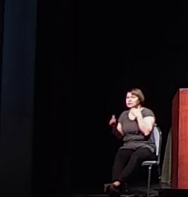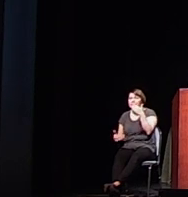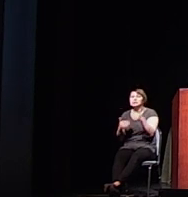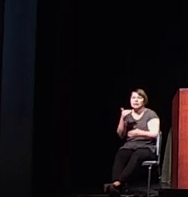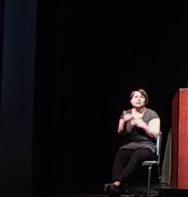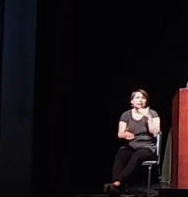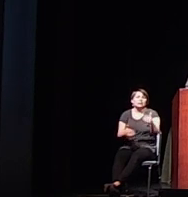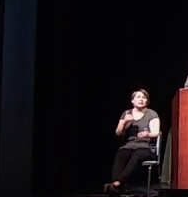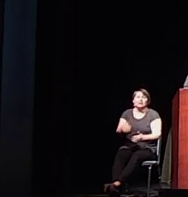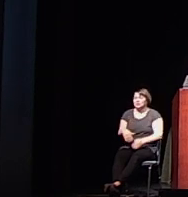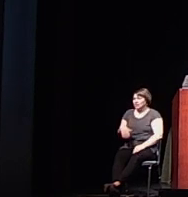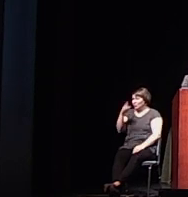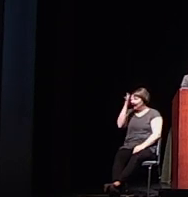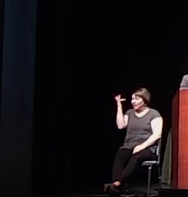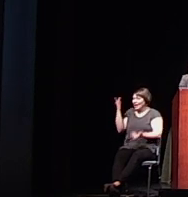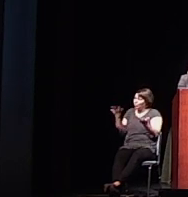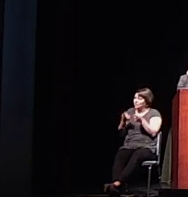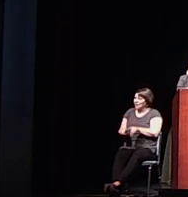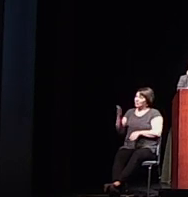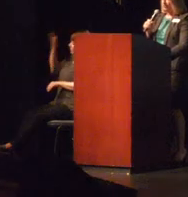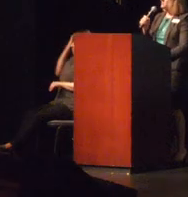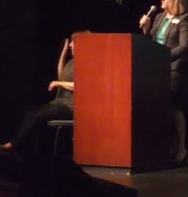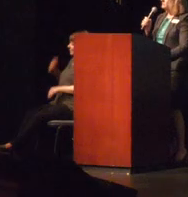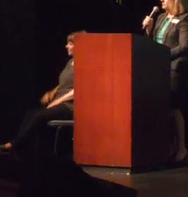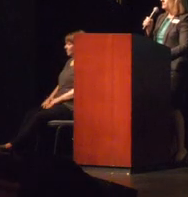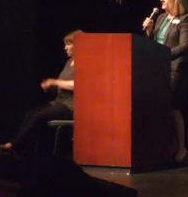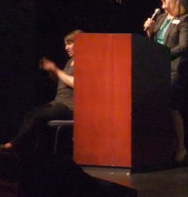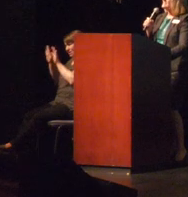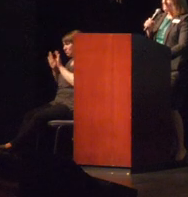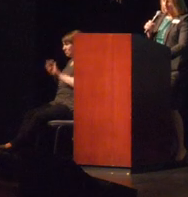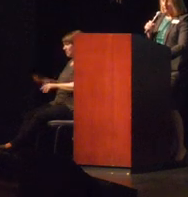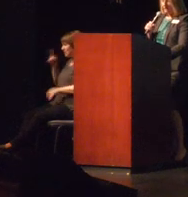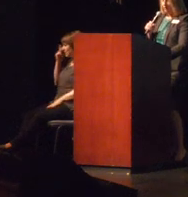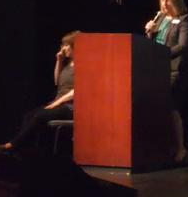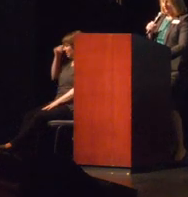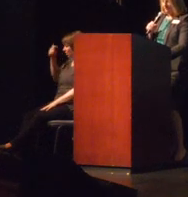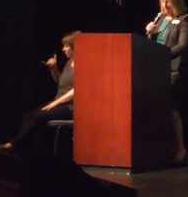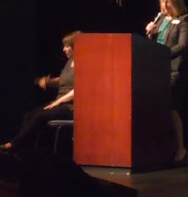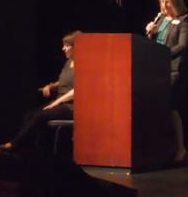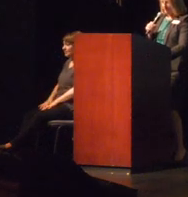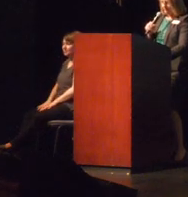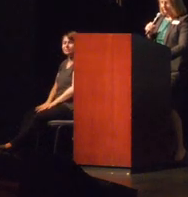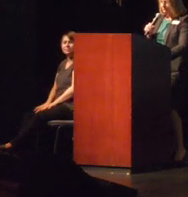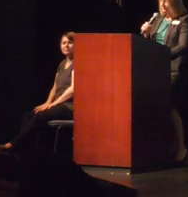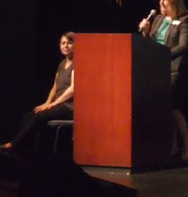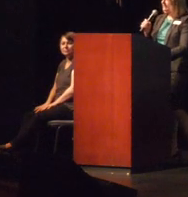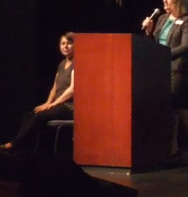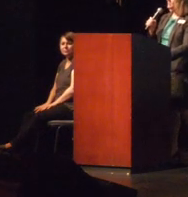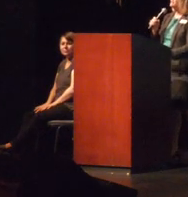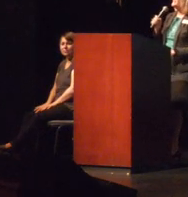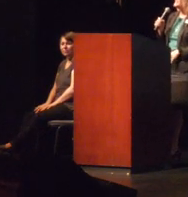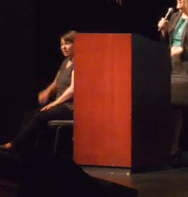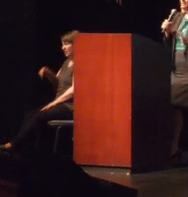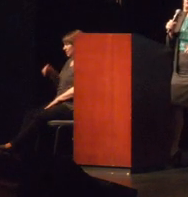the next thing. And it really is tremendous to be able to just be able to reflect and celebrate all that was accomplished.